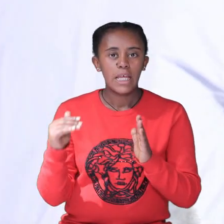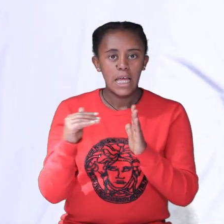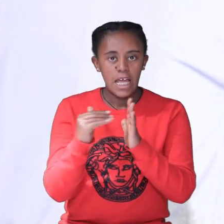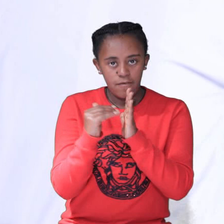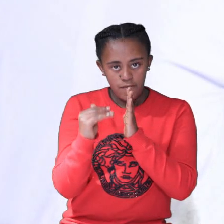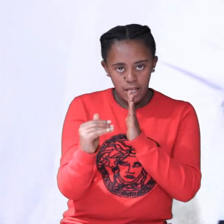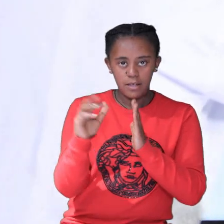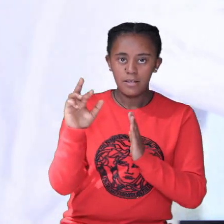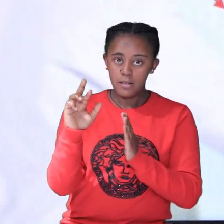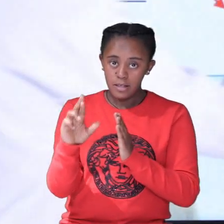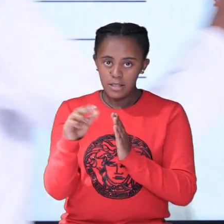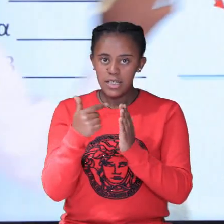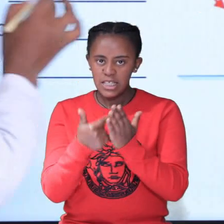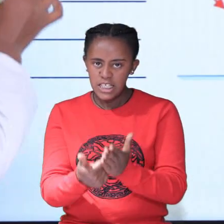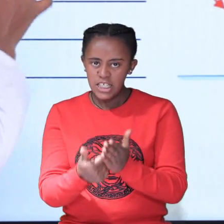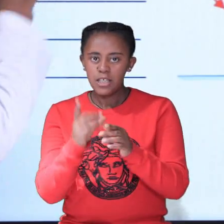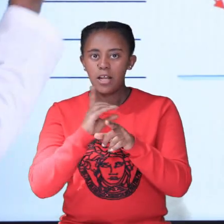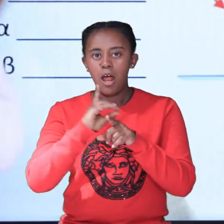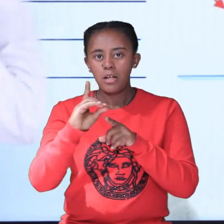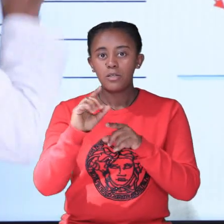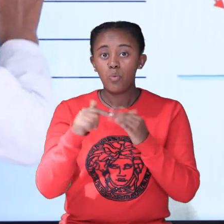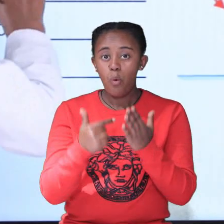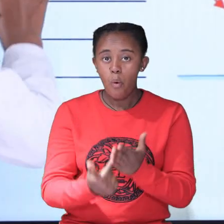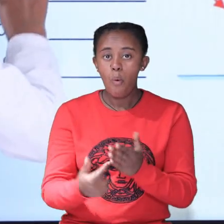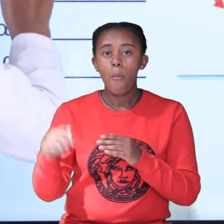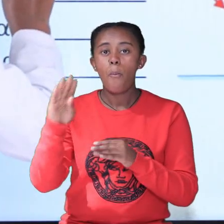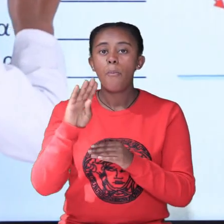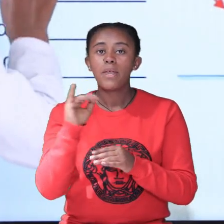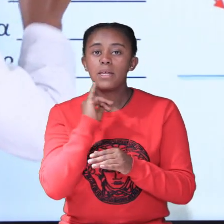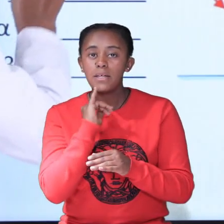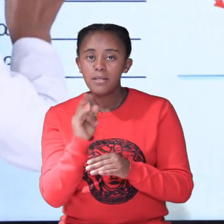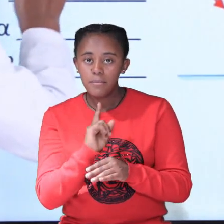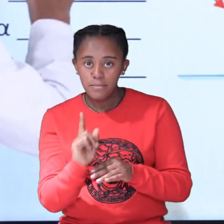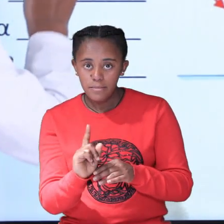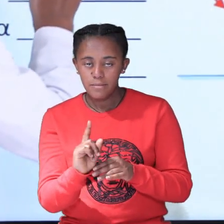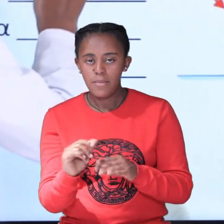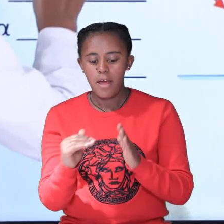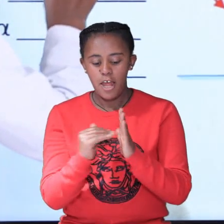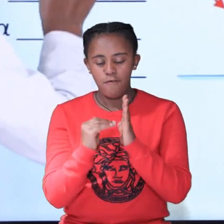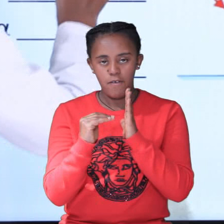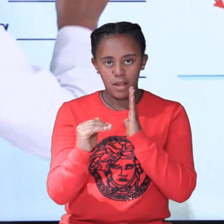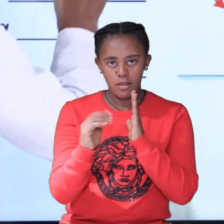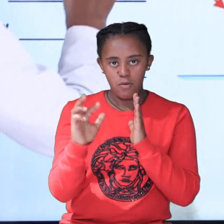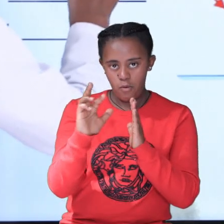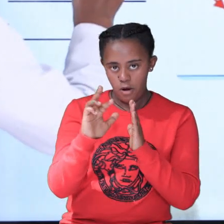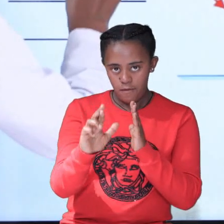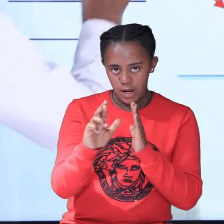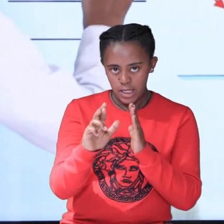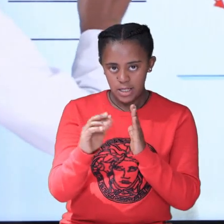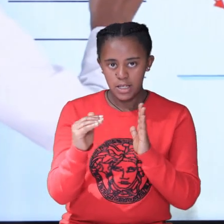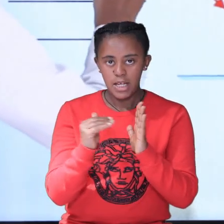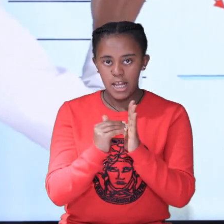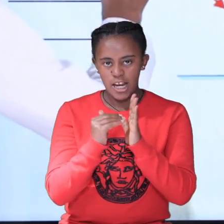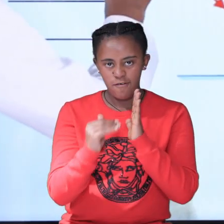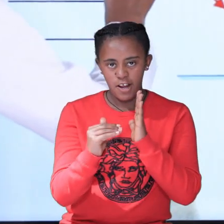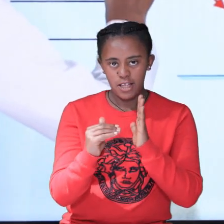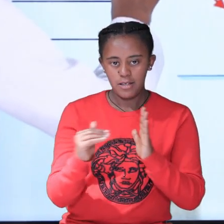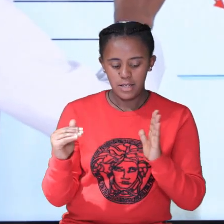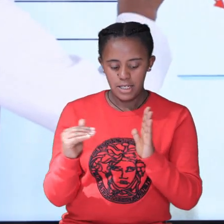Ray. B, reflected rays. The incident ray strikes on this surface